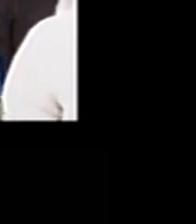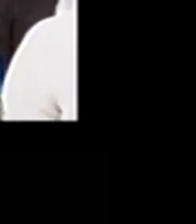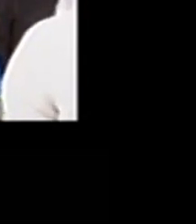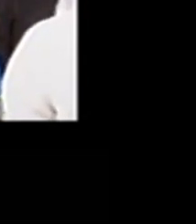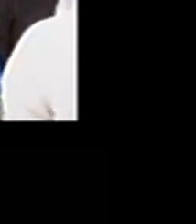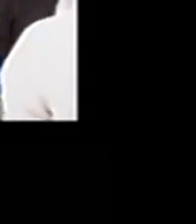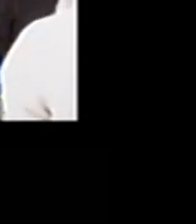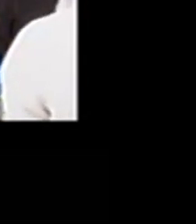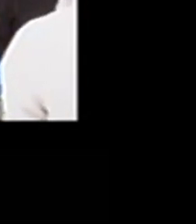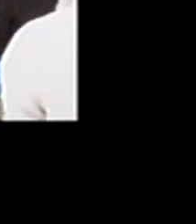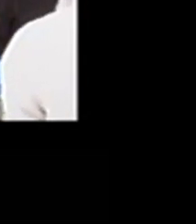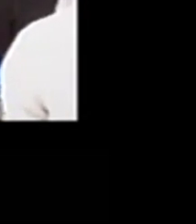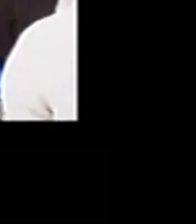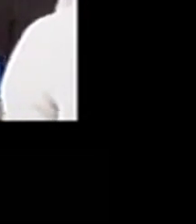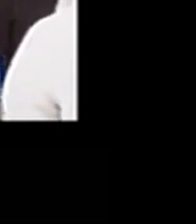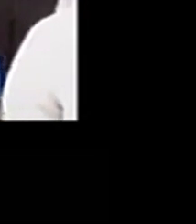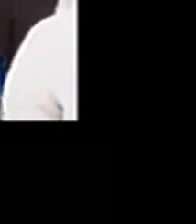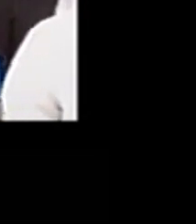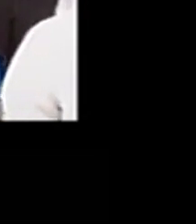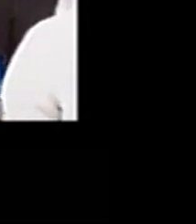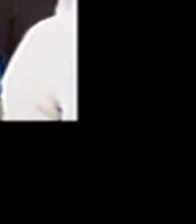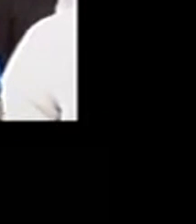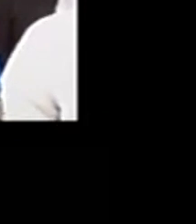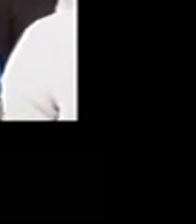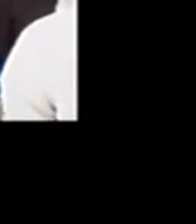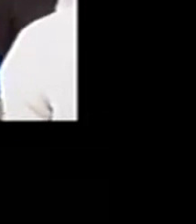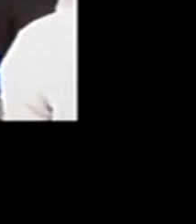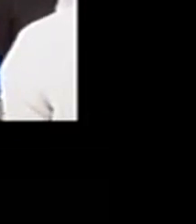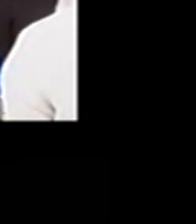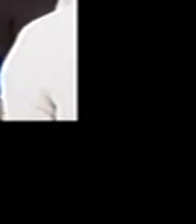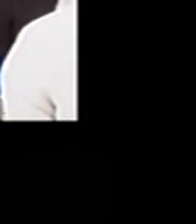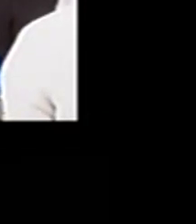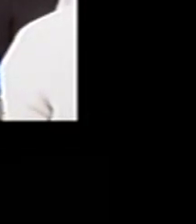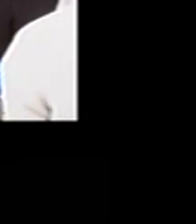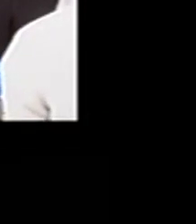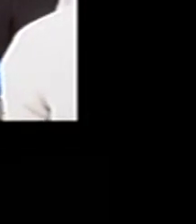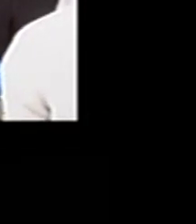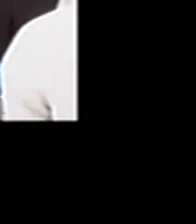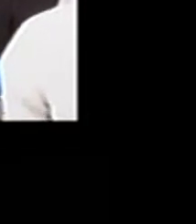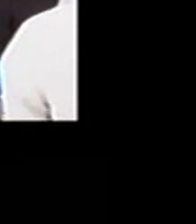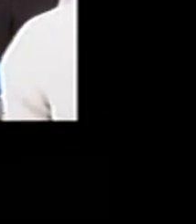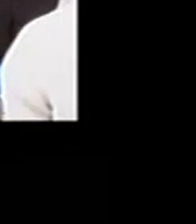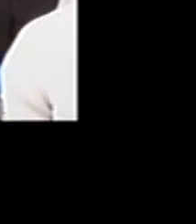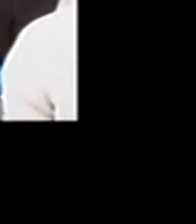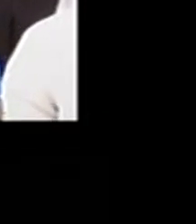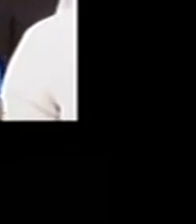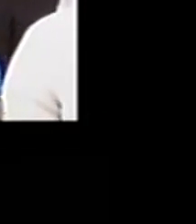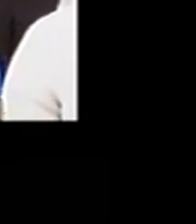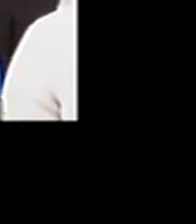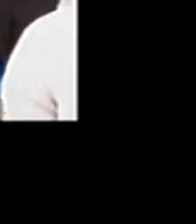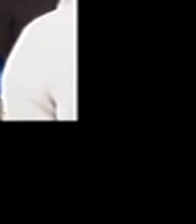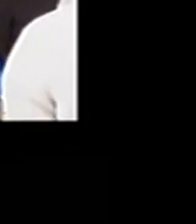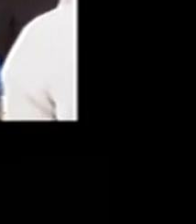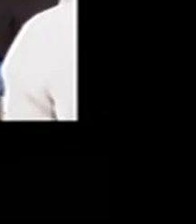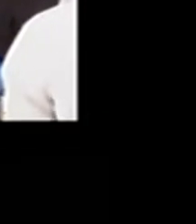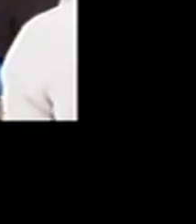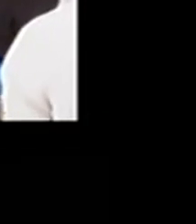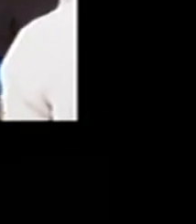are calling his name. Son of David, Messiah, she heard someone call him